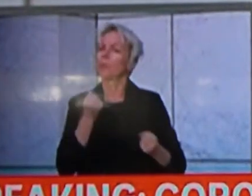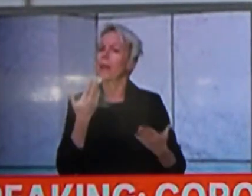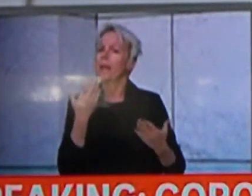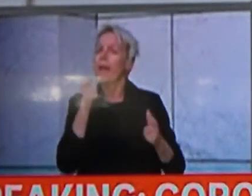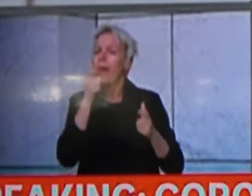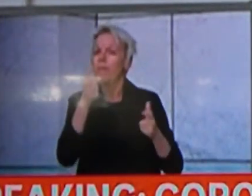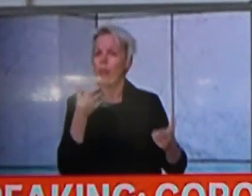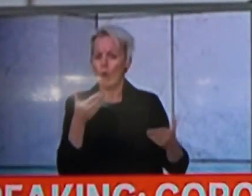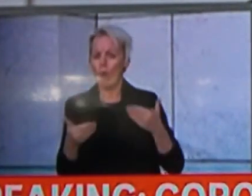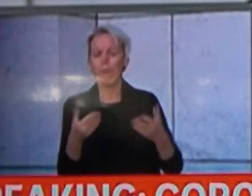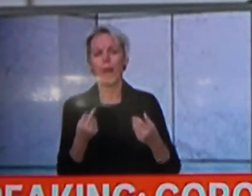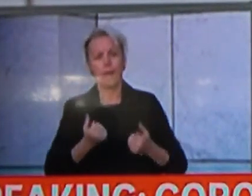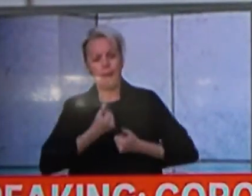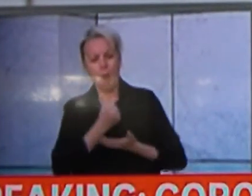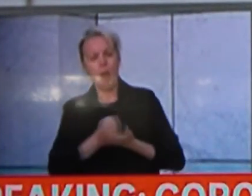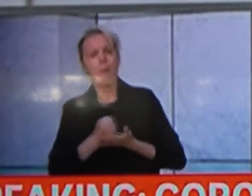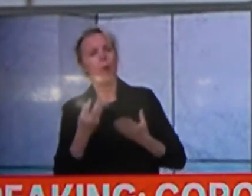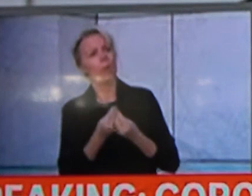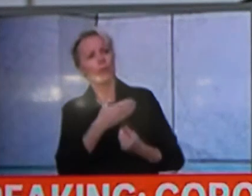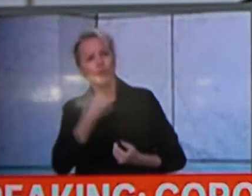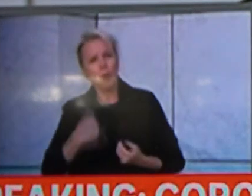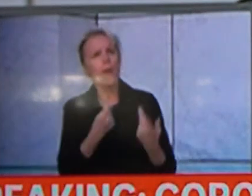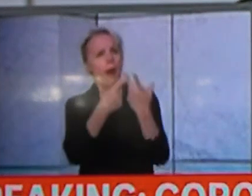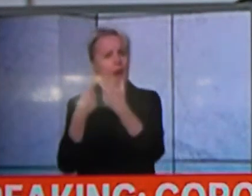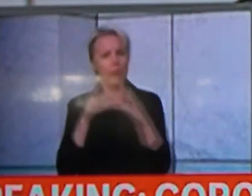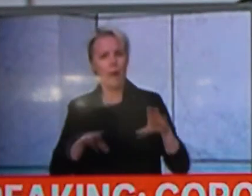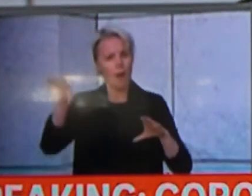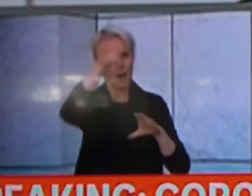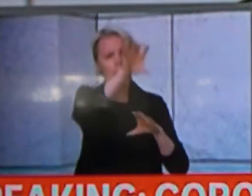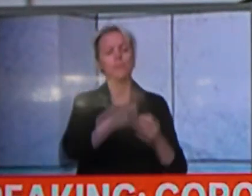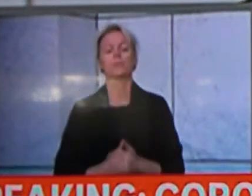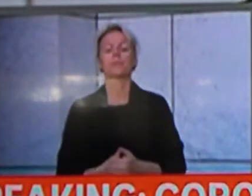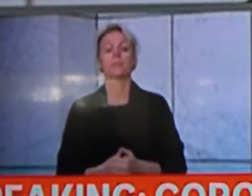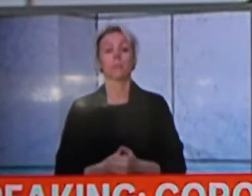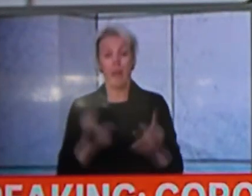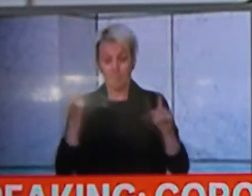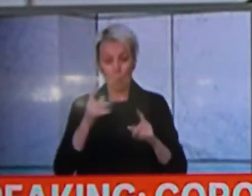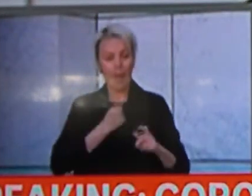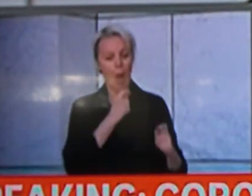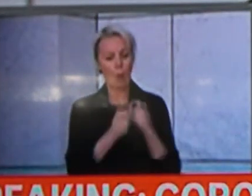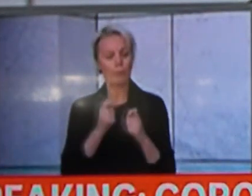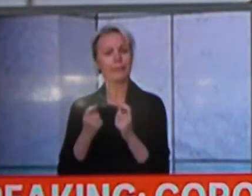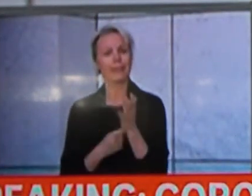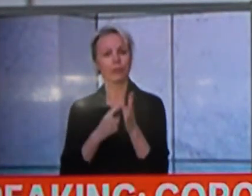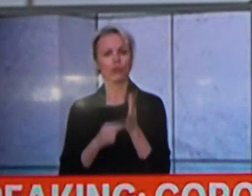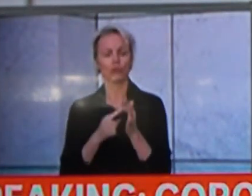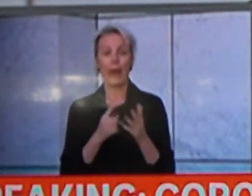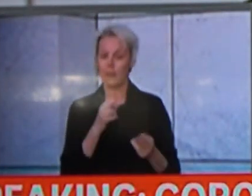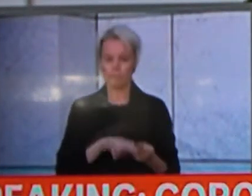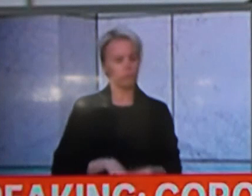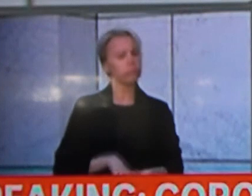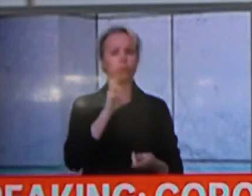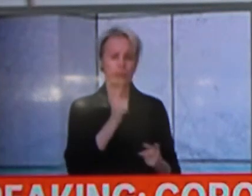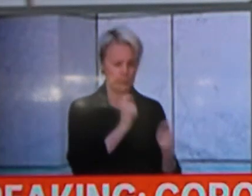lowest, one of the lowest, if not the lowest, test positivity in the world. We're at 0.7% compared to USA at 13%, UK